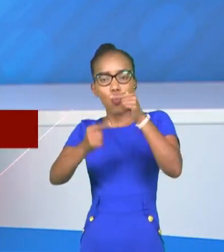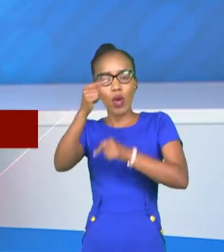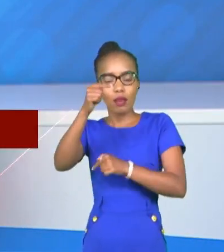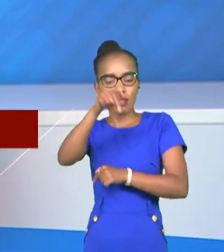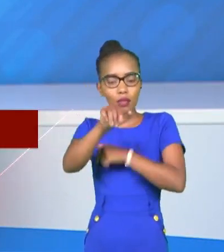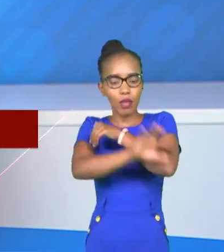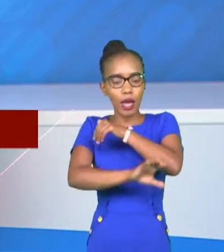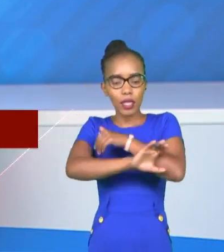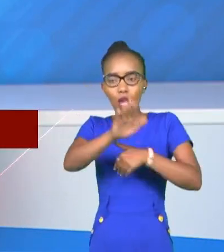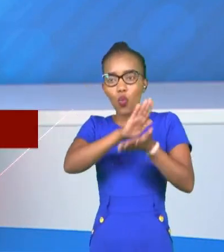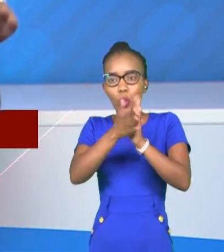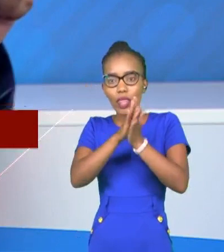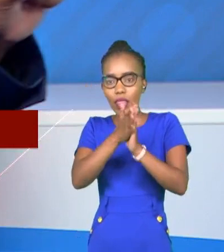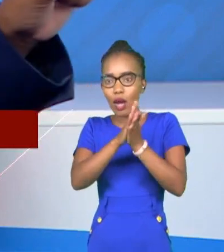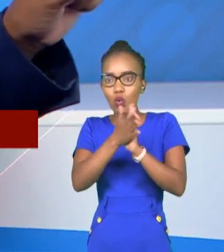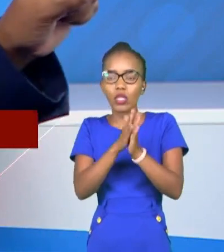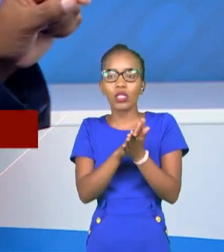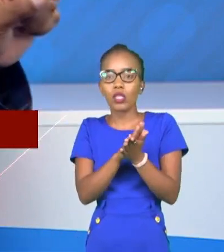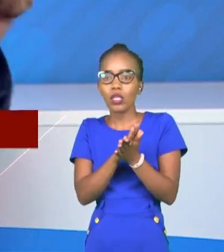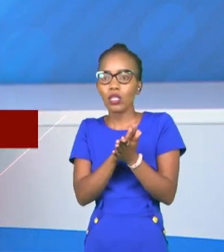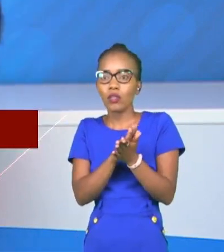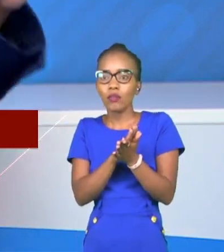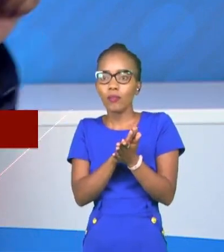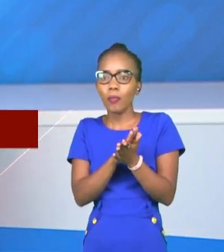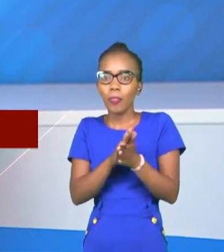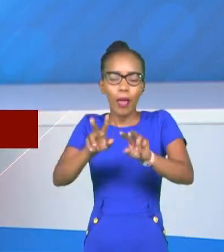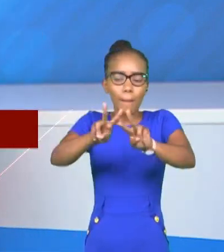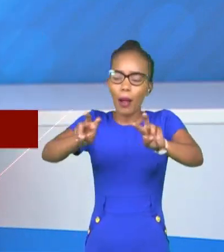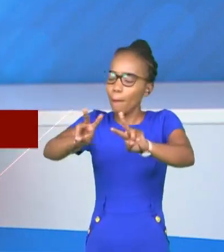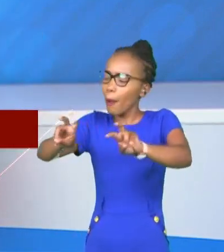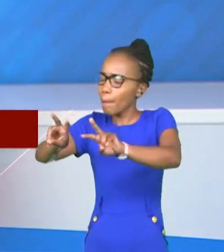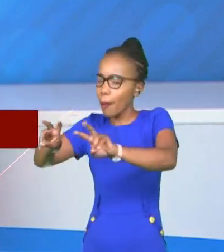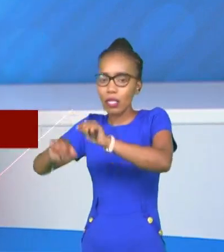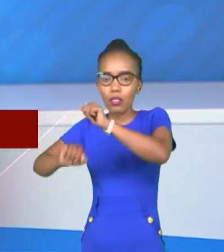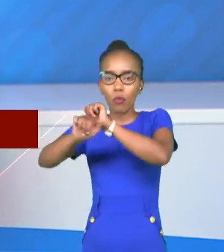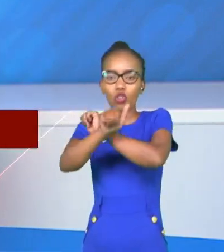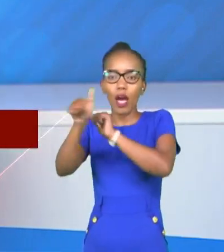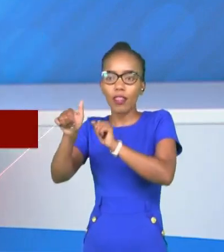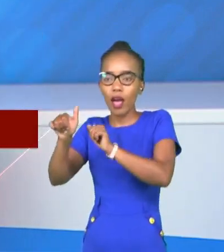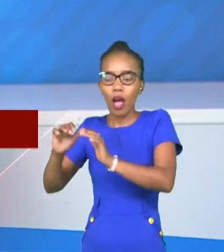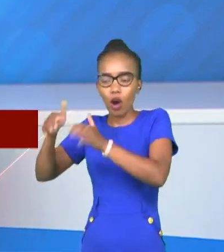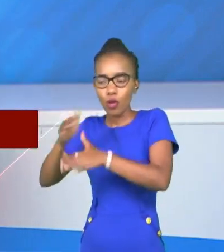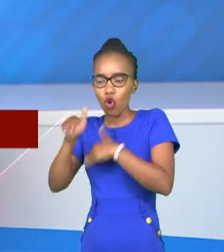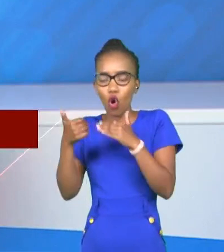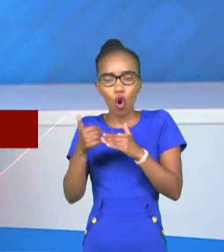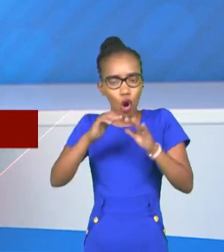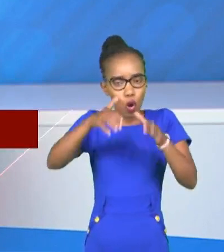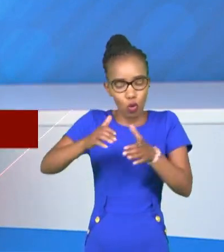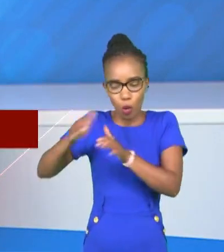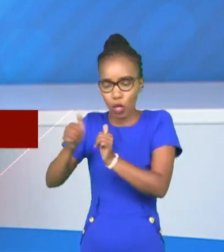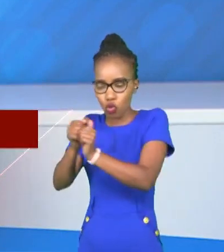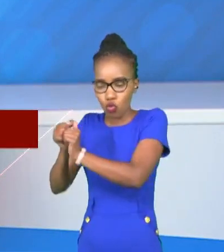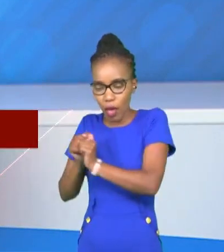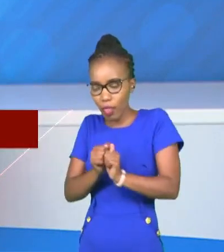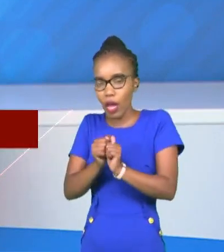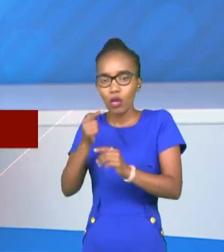without going around and looking faults from other community. We need all the community together to come together for a win.